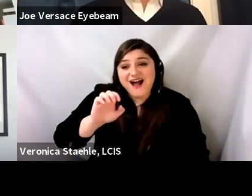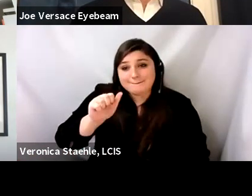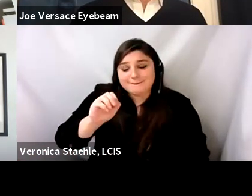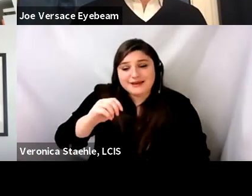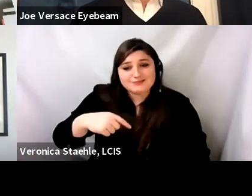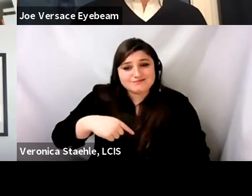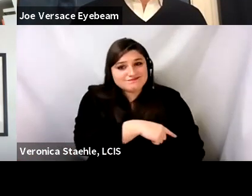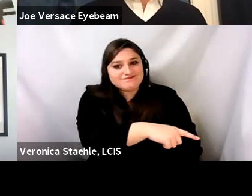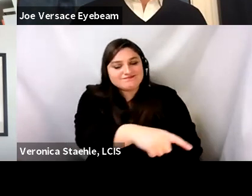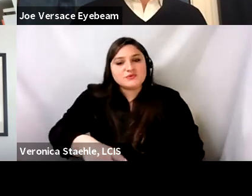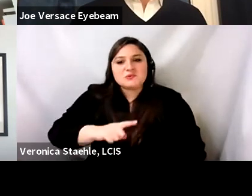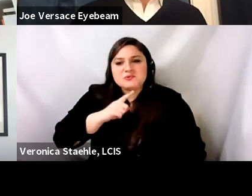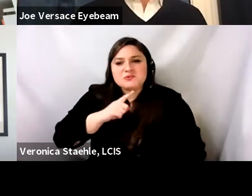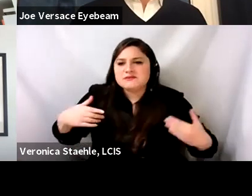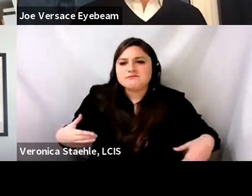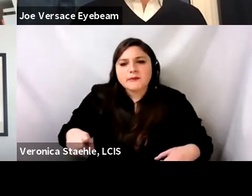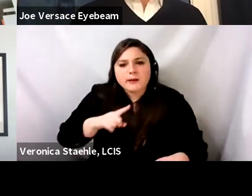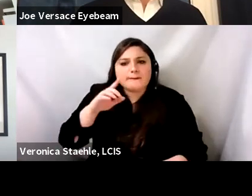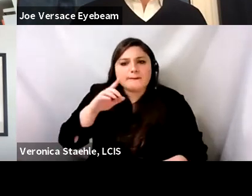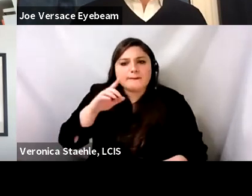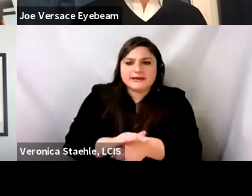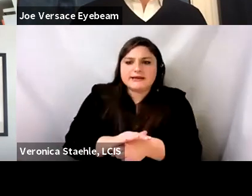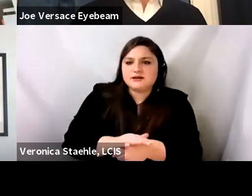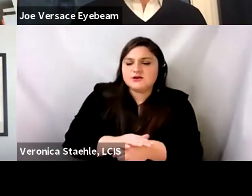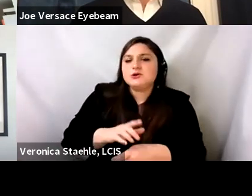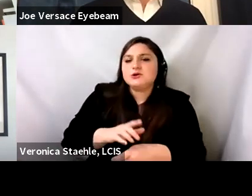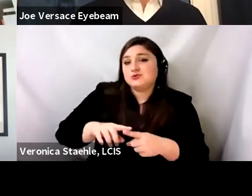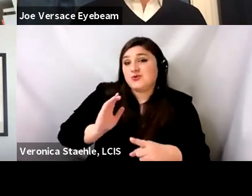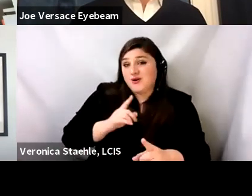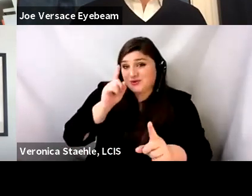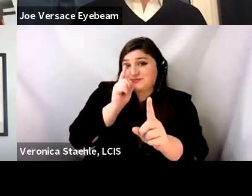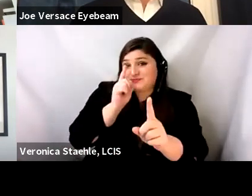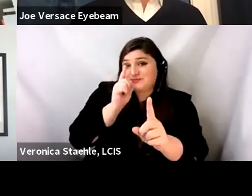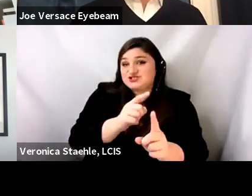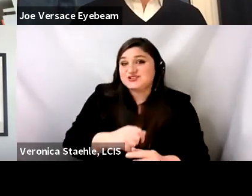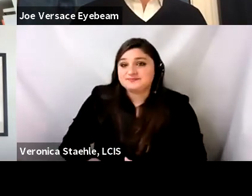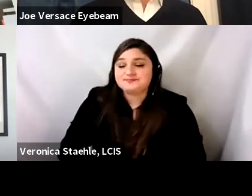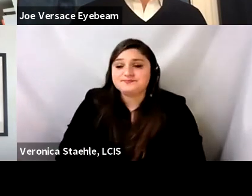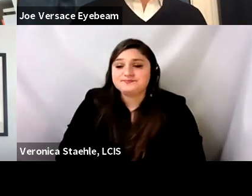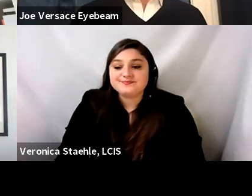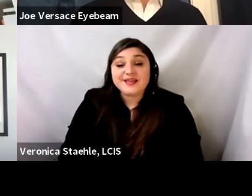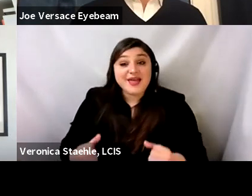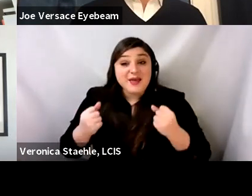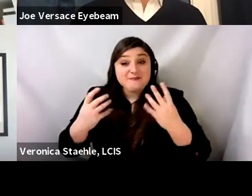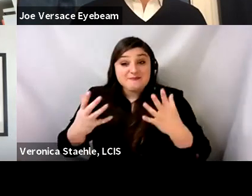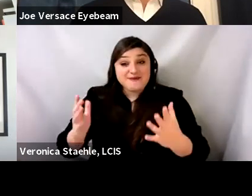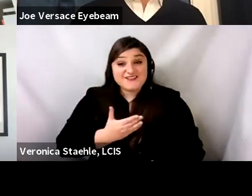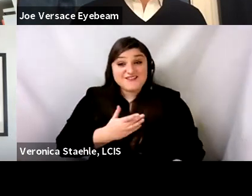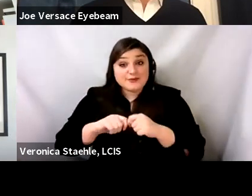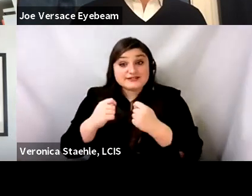organization that team members themselves were very, had a huge amount of input in terms